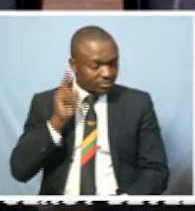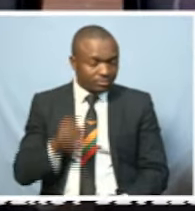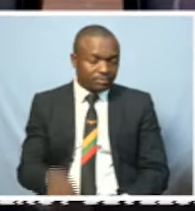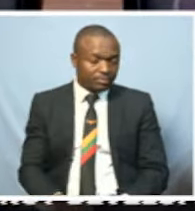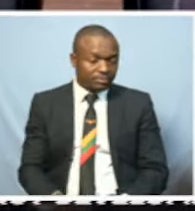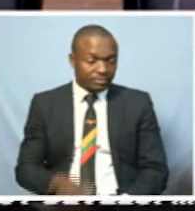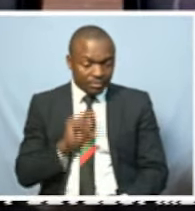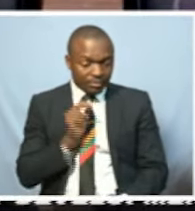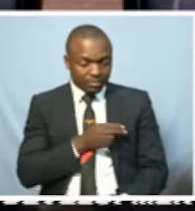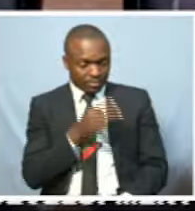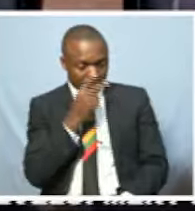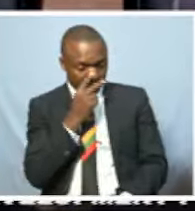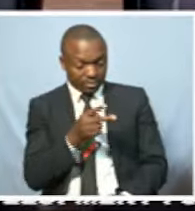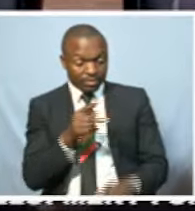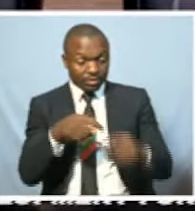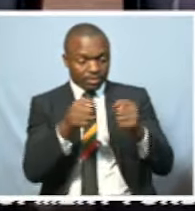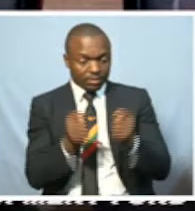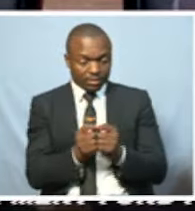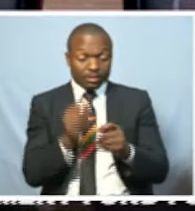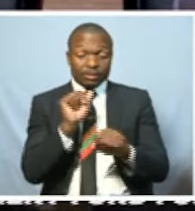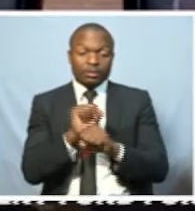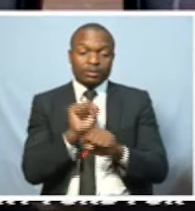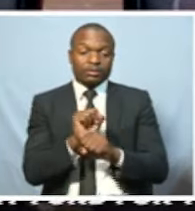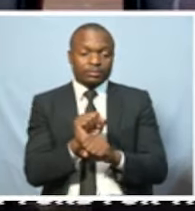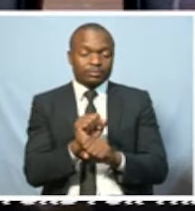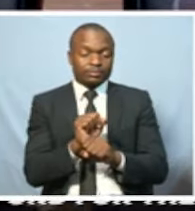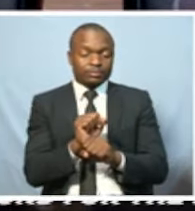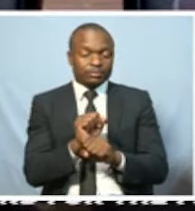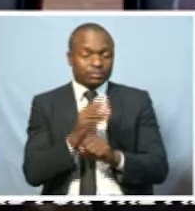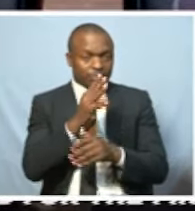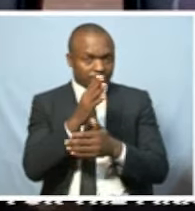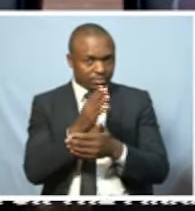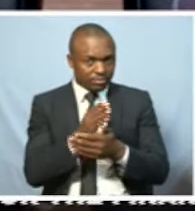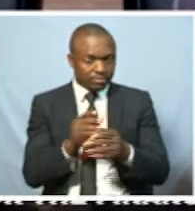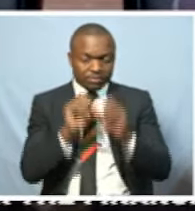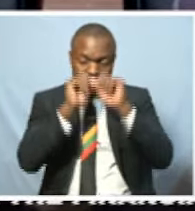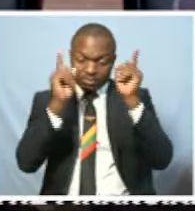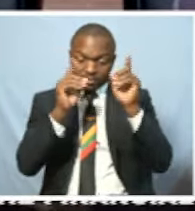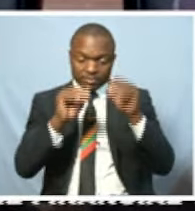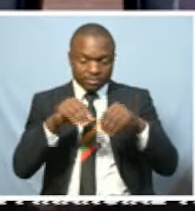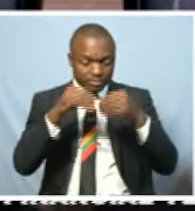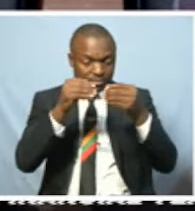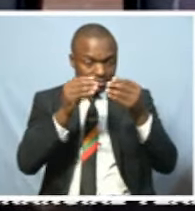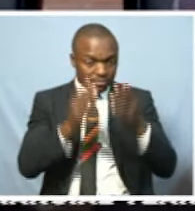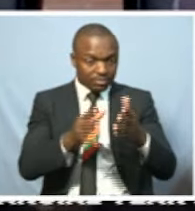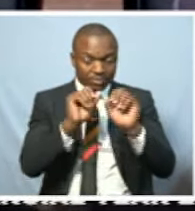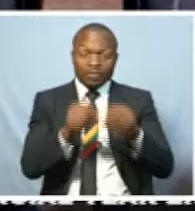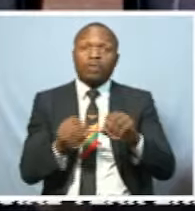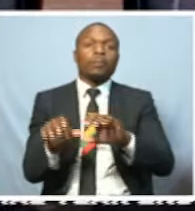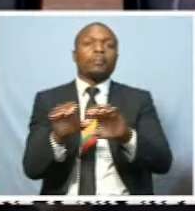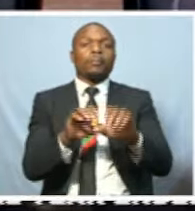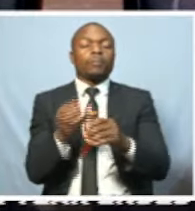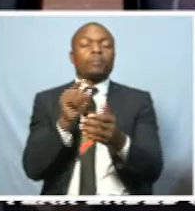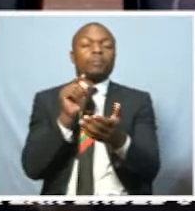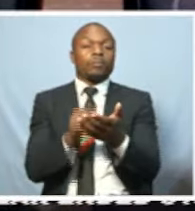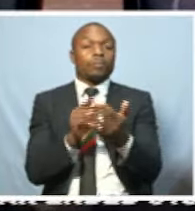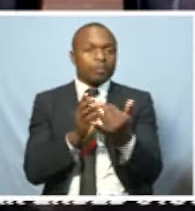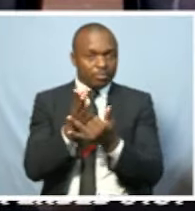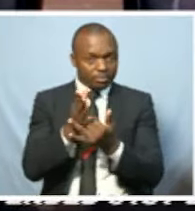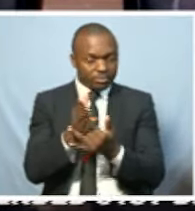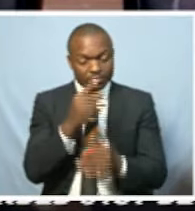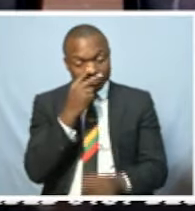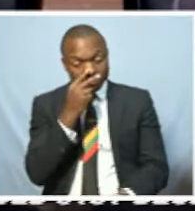determine the type of works or surprises a supplier can do. So through that, looking